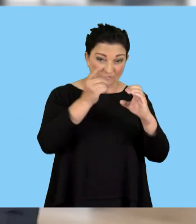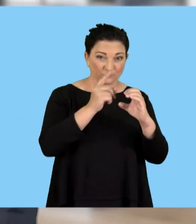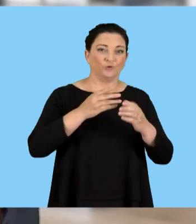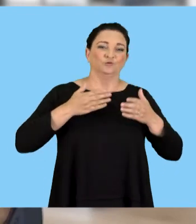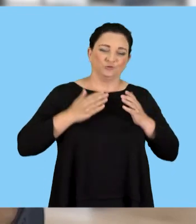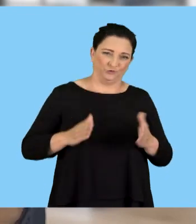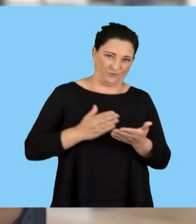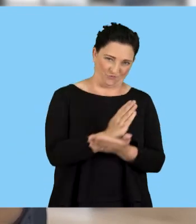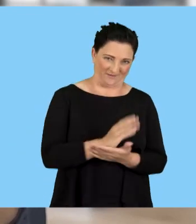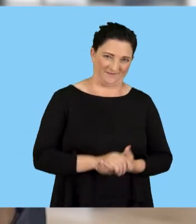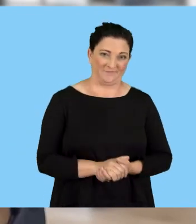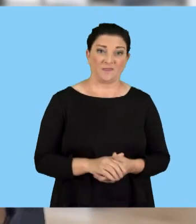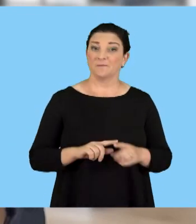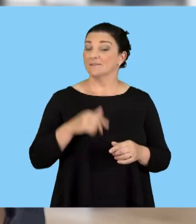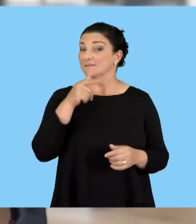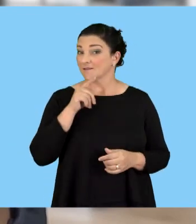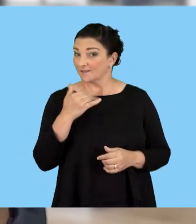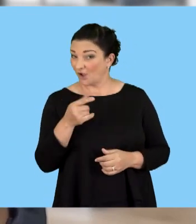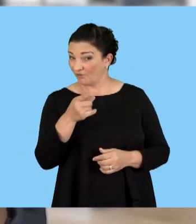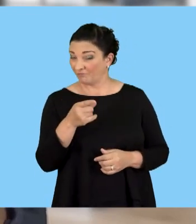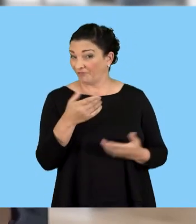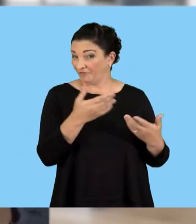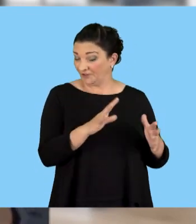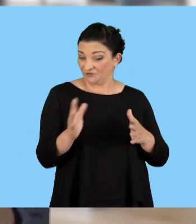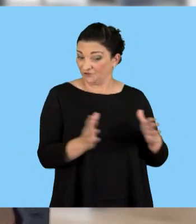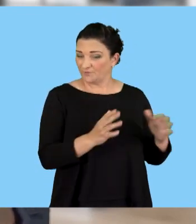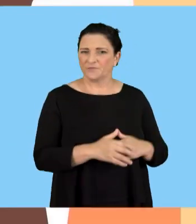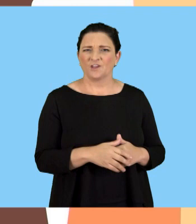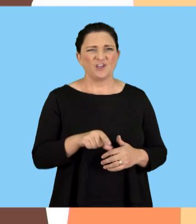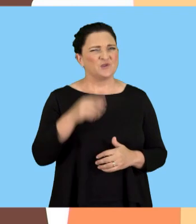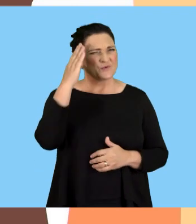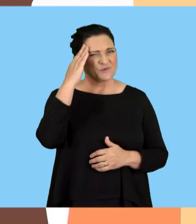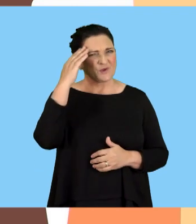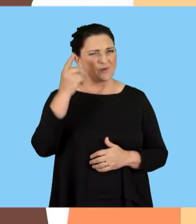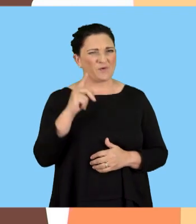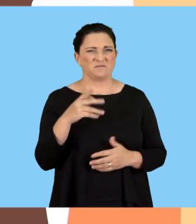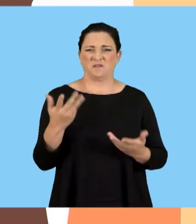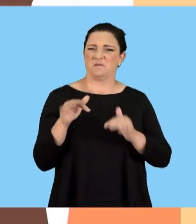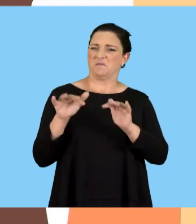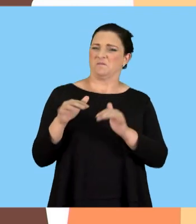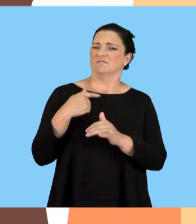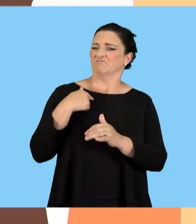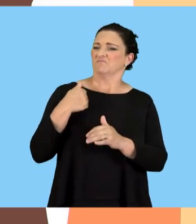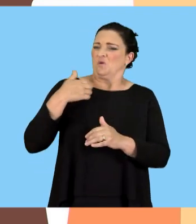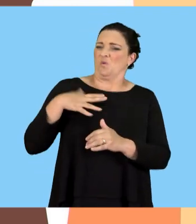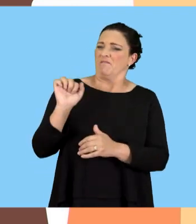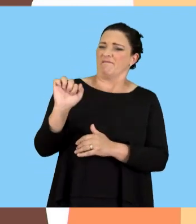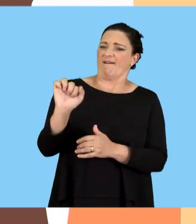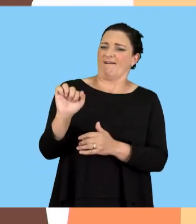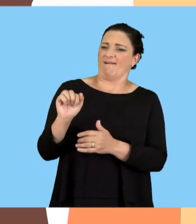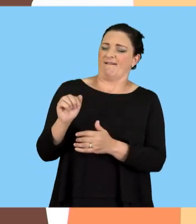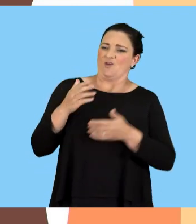human rights. So, with that being said, did you know that to deny people their human